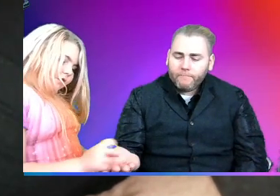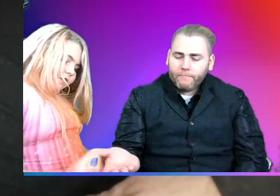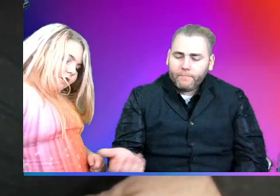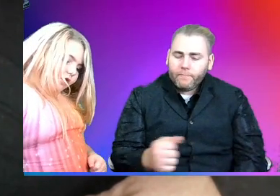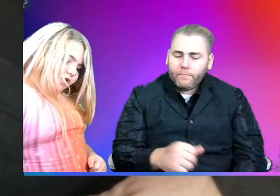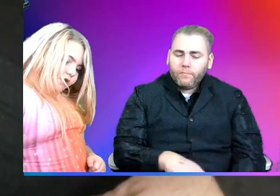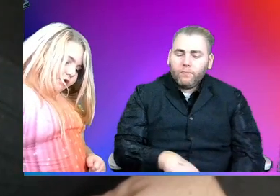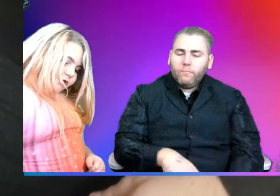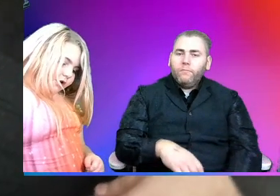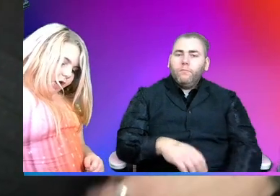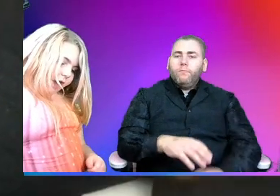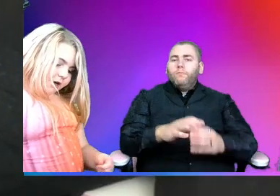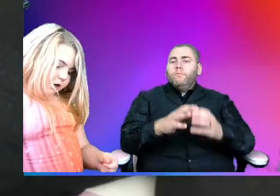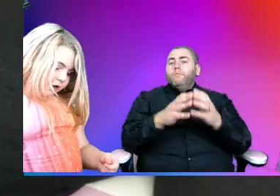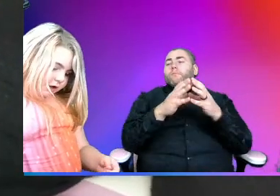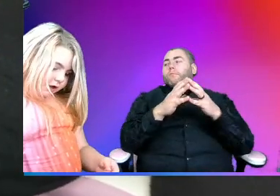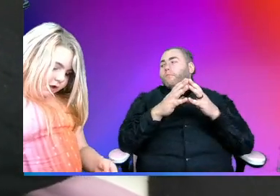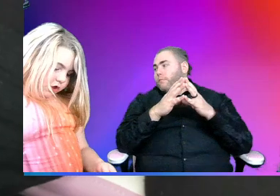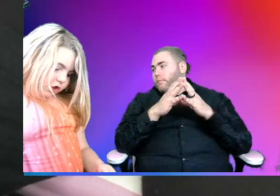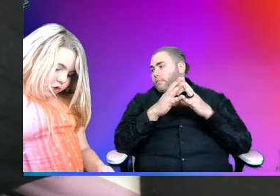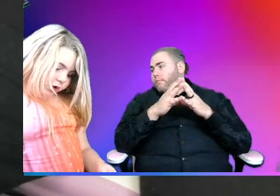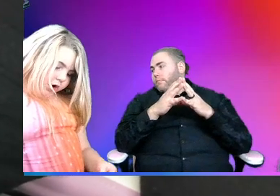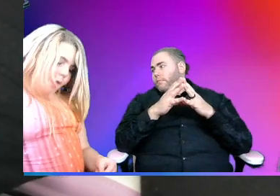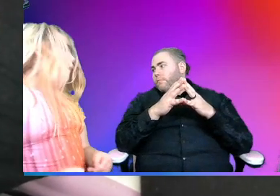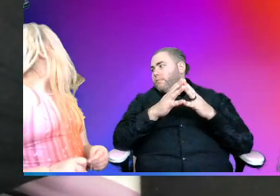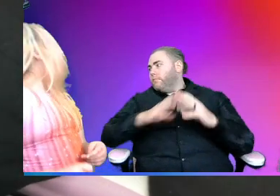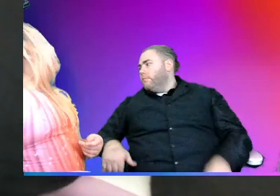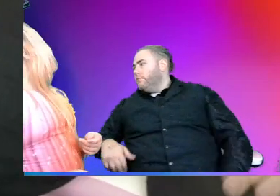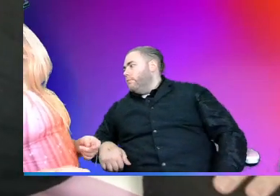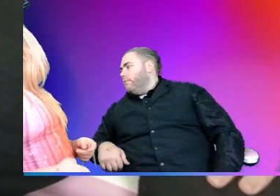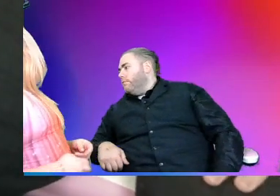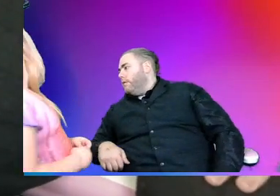with. So I'm going to take the top.